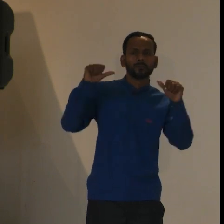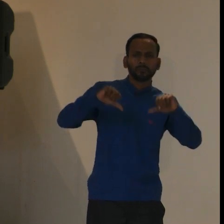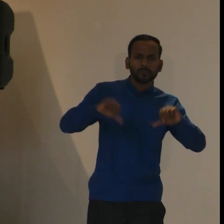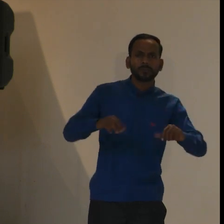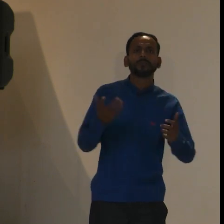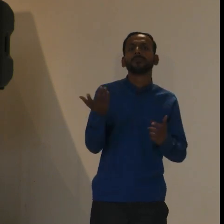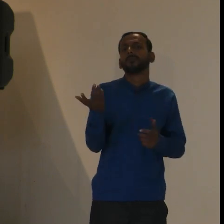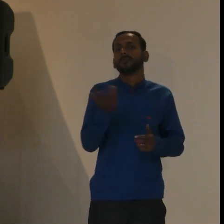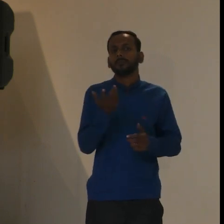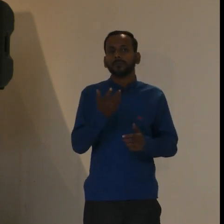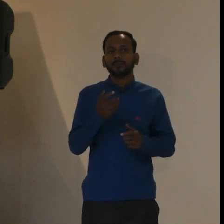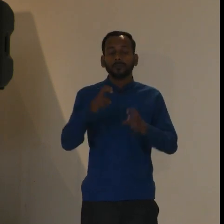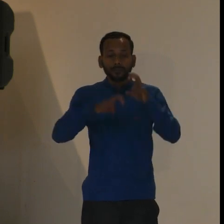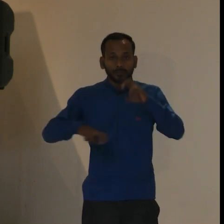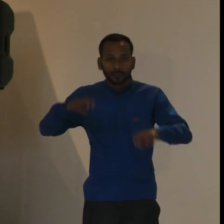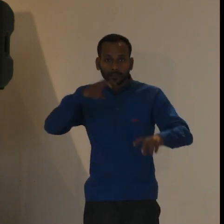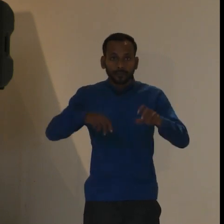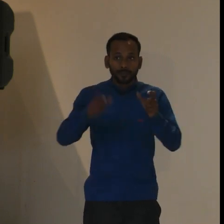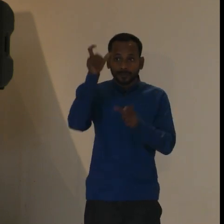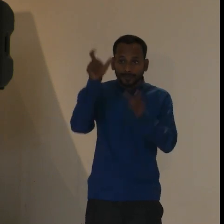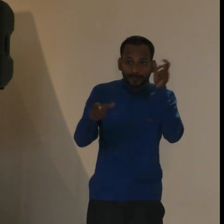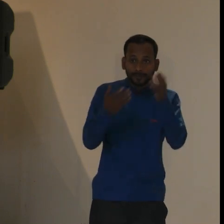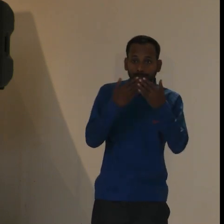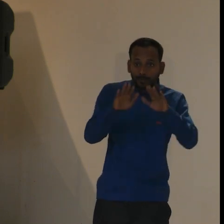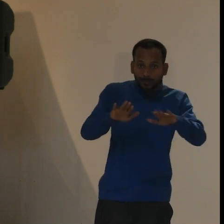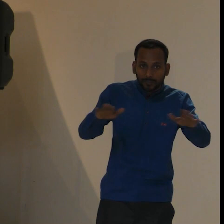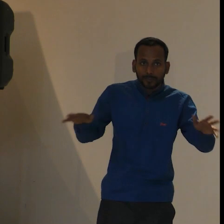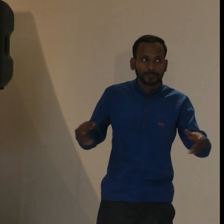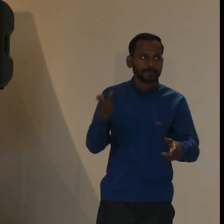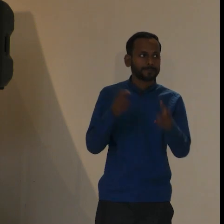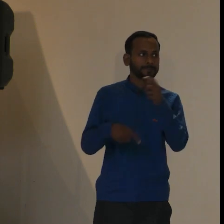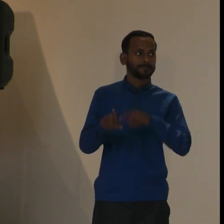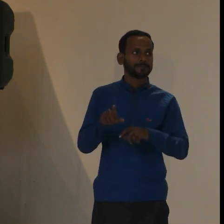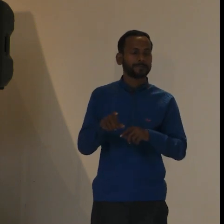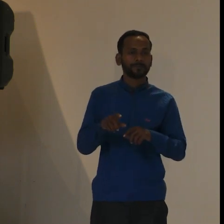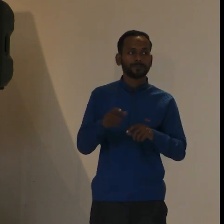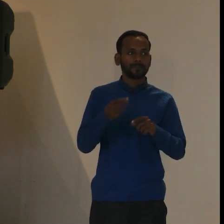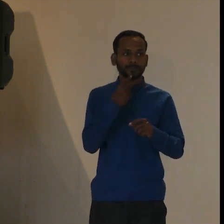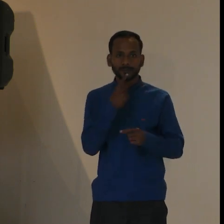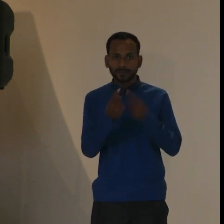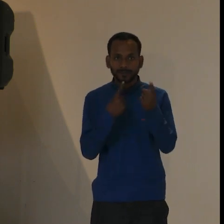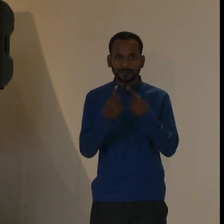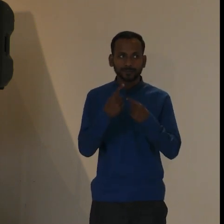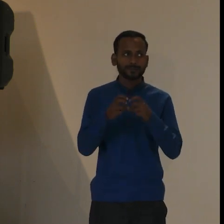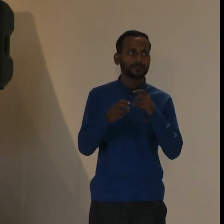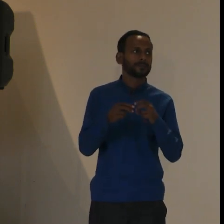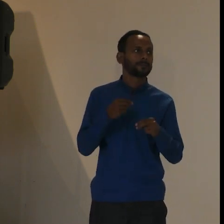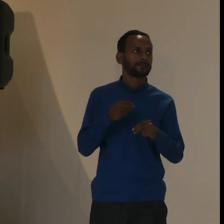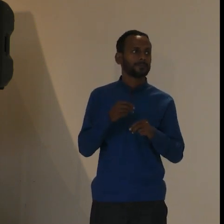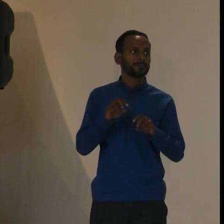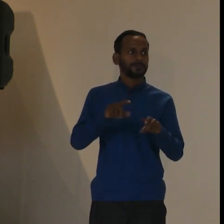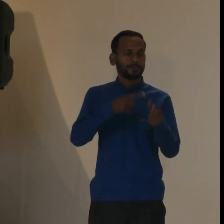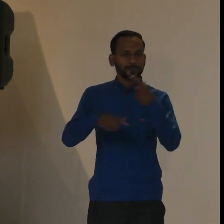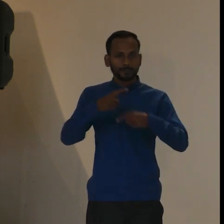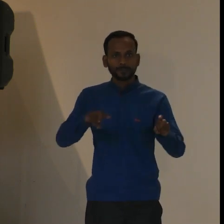is, right? But it's not just people like us. It's people who don't necessarily speak languages like us, who don't look the way we look, who belong to